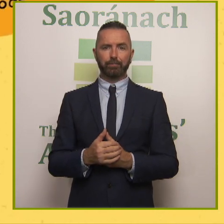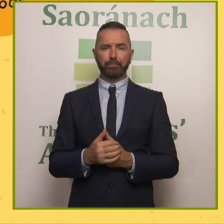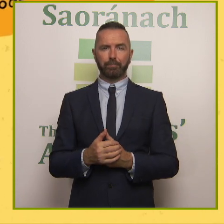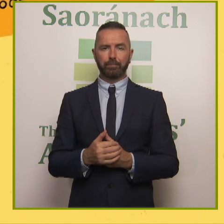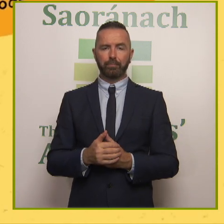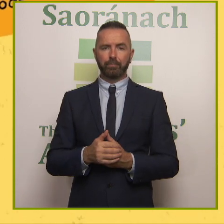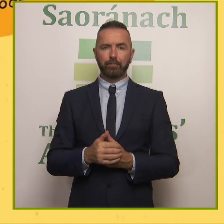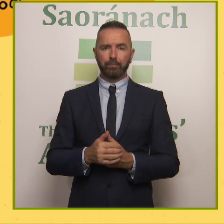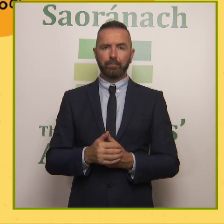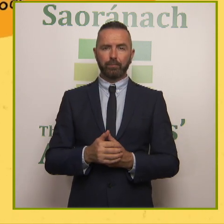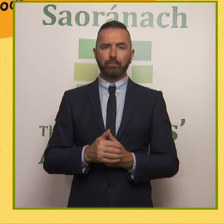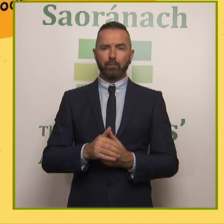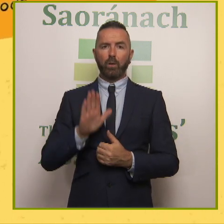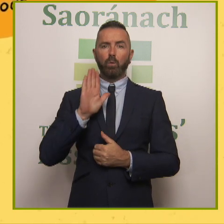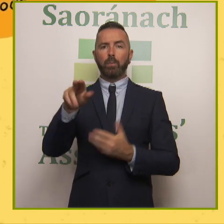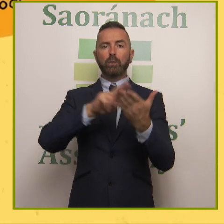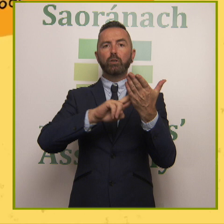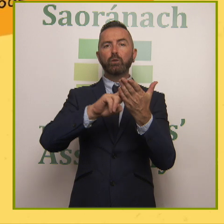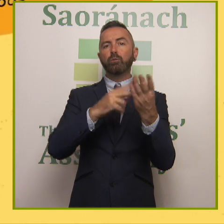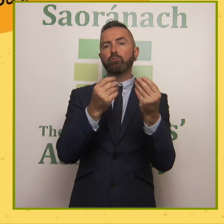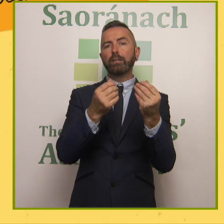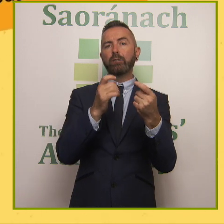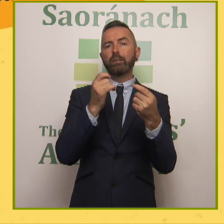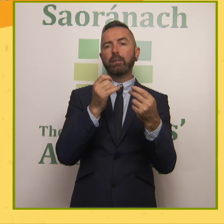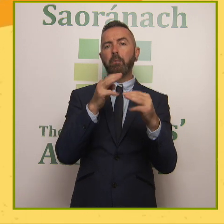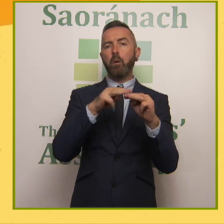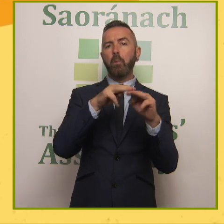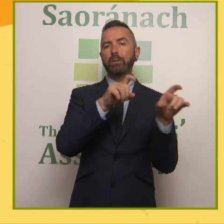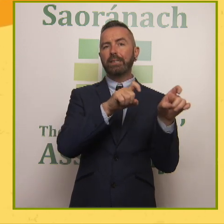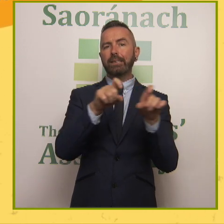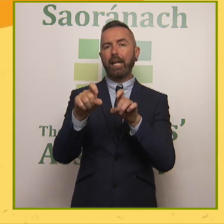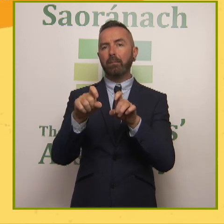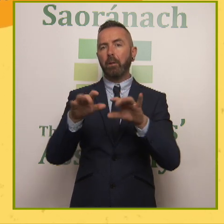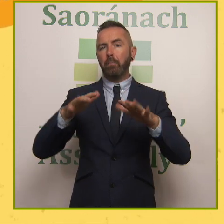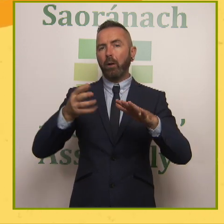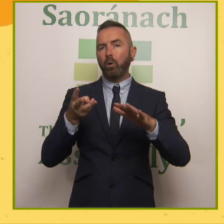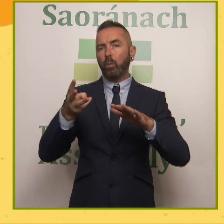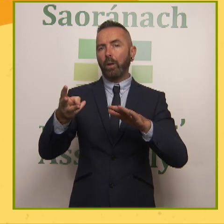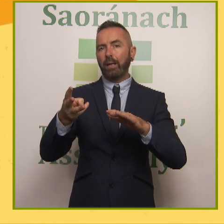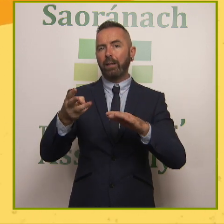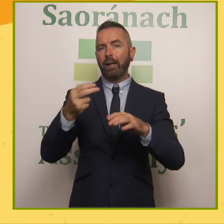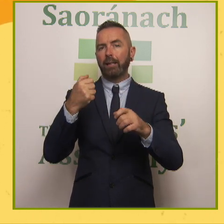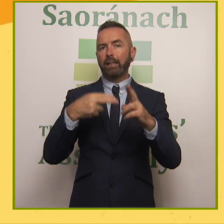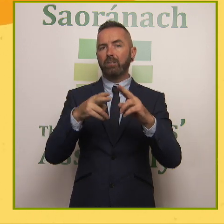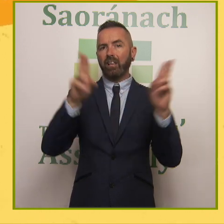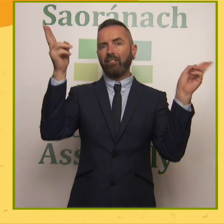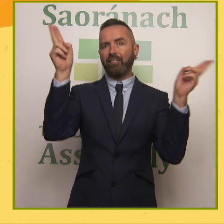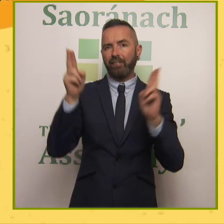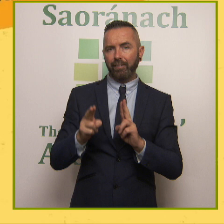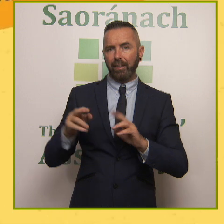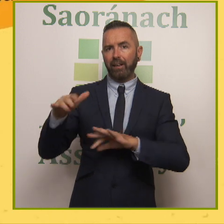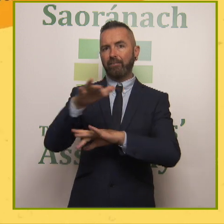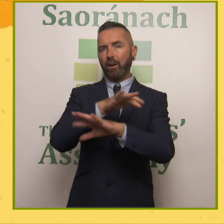We must consume resources in a sustainable, moderate way that neither diminishes the